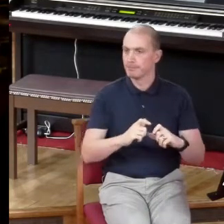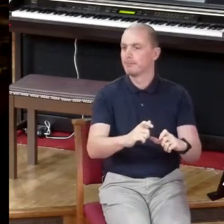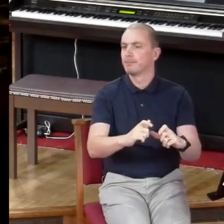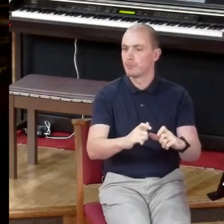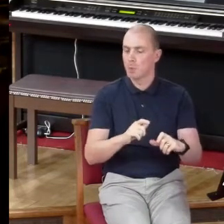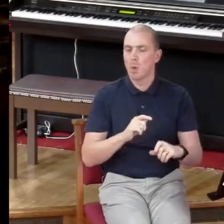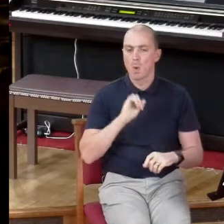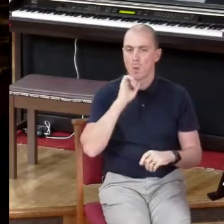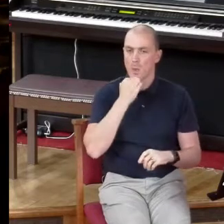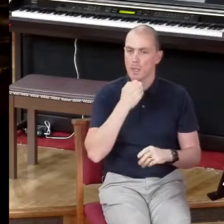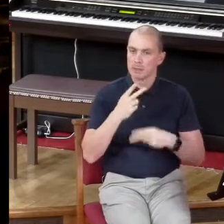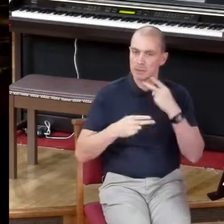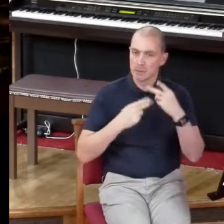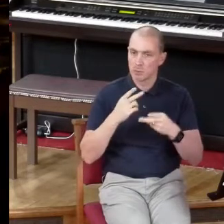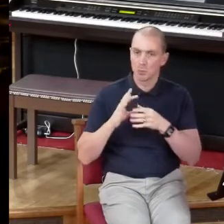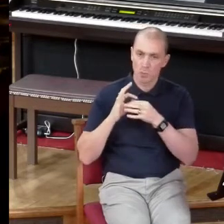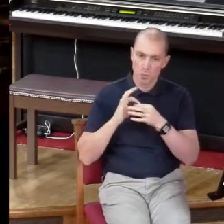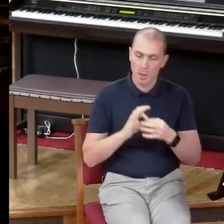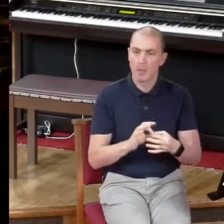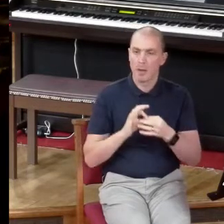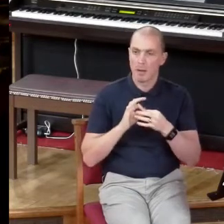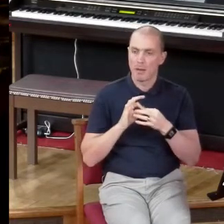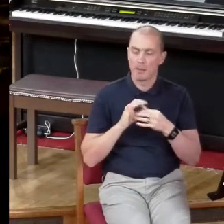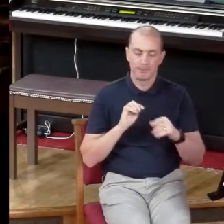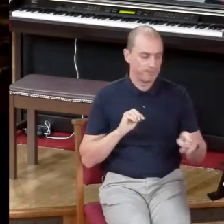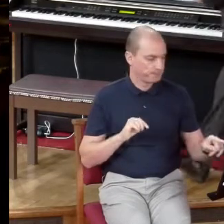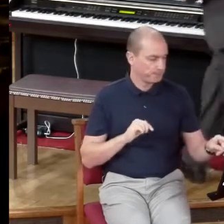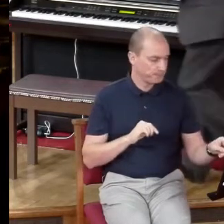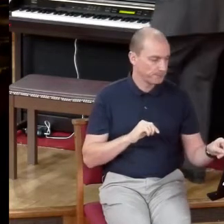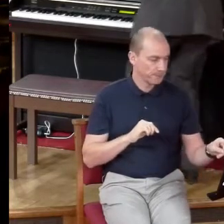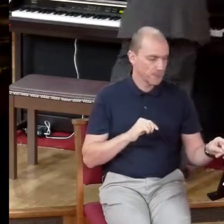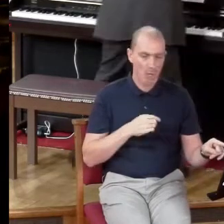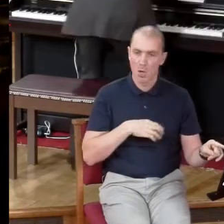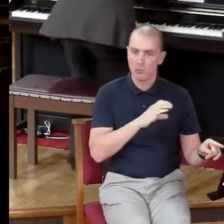our first hymn, Christ Triumphant, Ever Reigning.